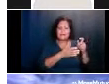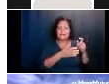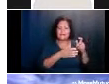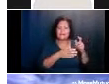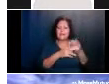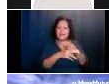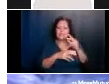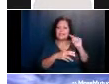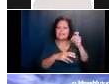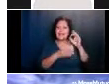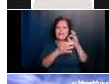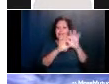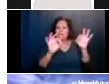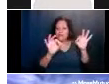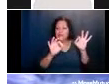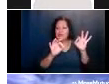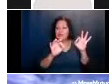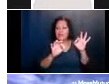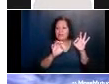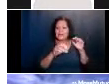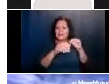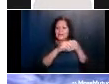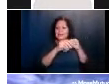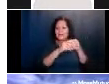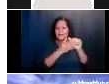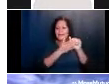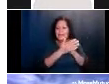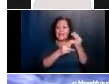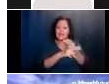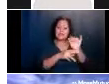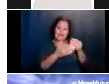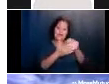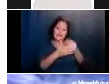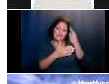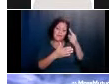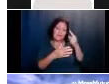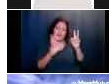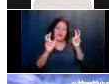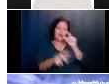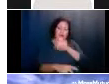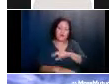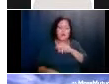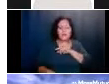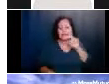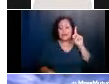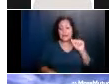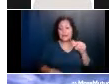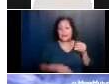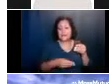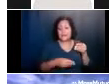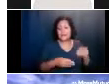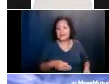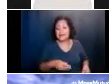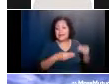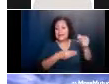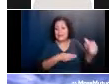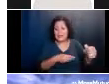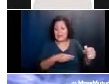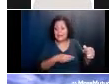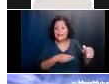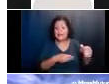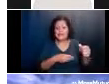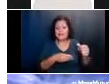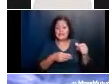use the money in those accounts for what are called qualified disability expenses, while not